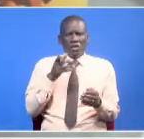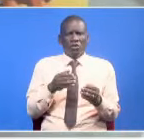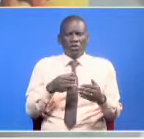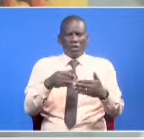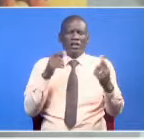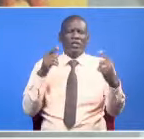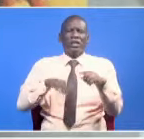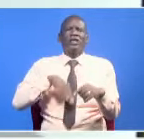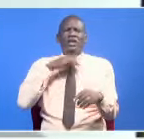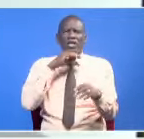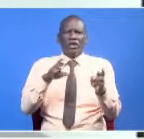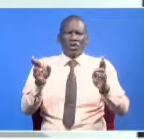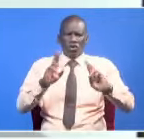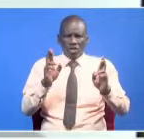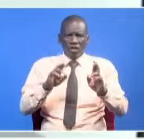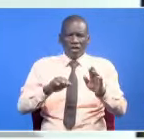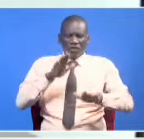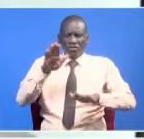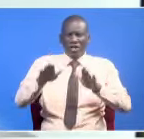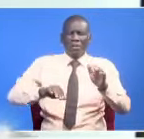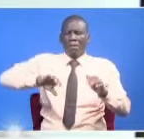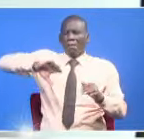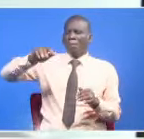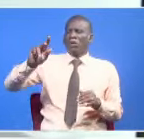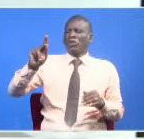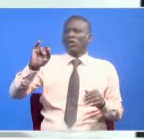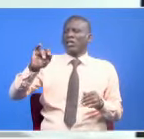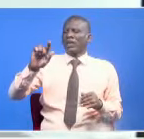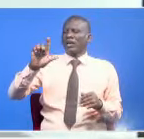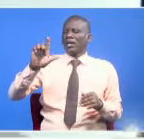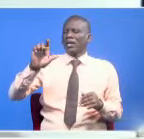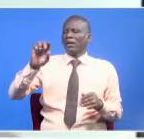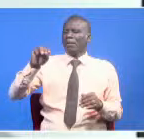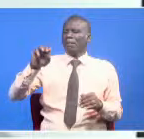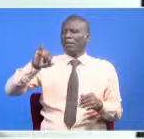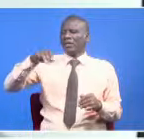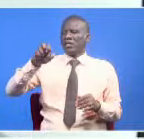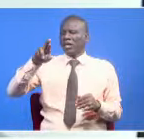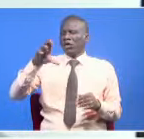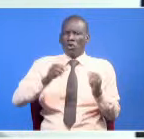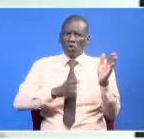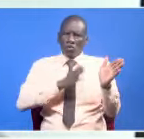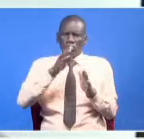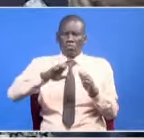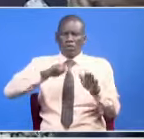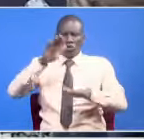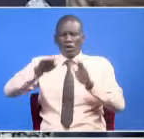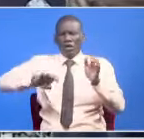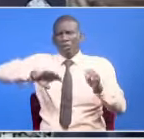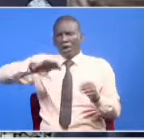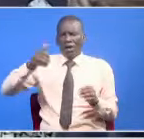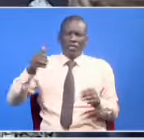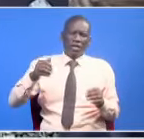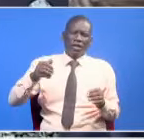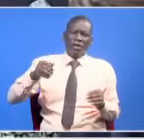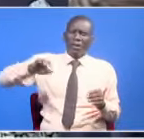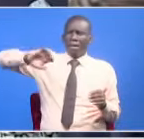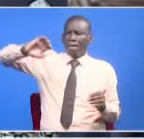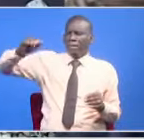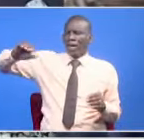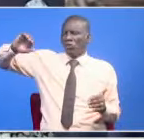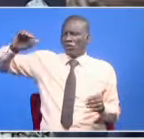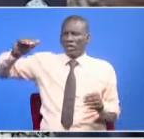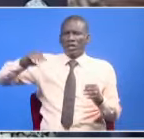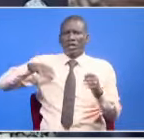summited Mount Kilimanjaro, which is the highest in Africa, and was planning to climb other mountains after summiting Everest, which is